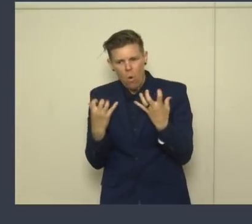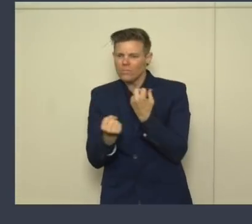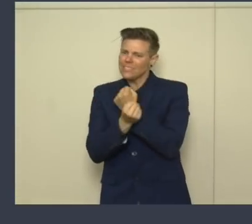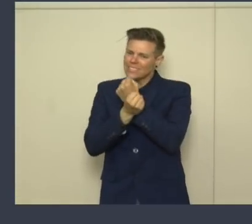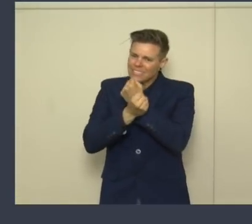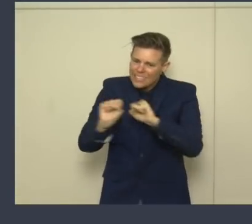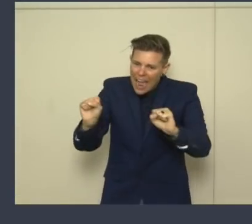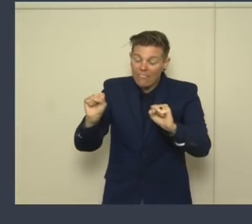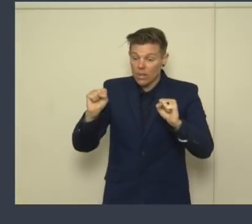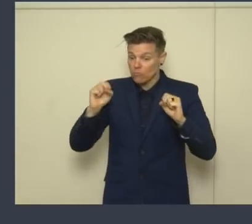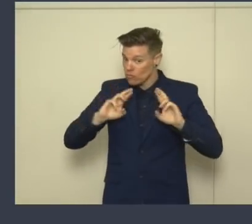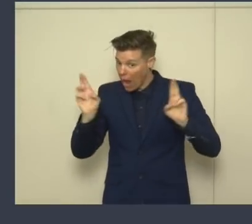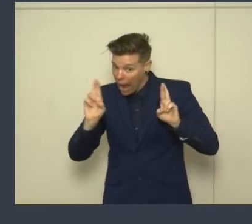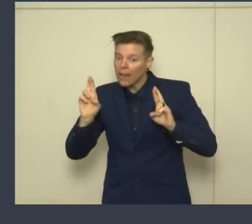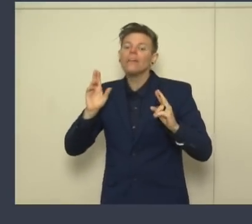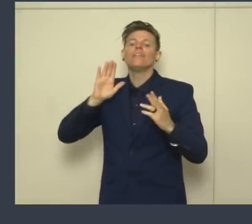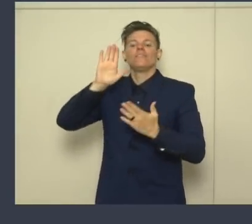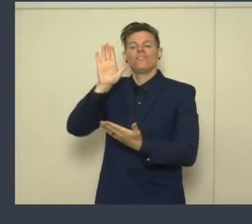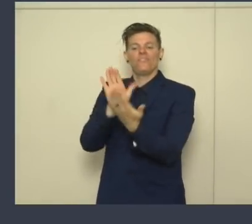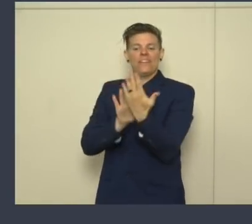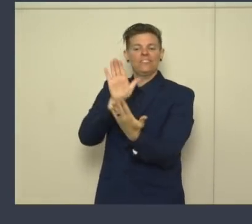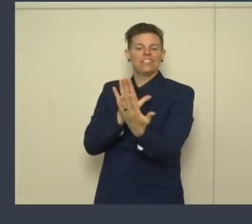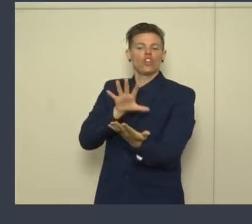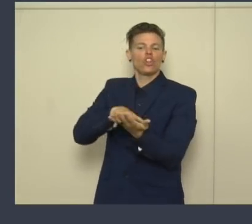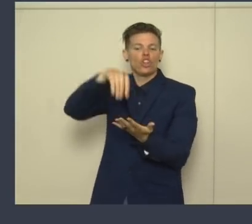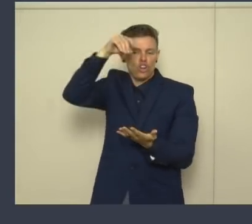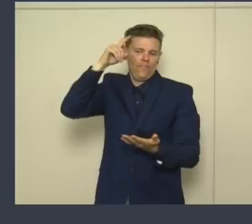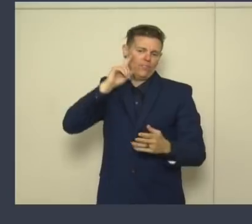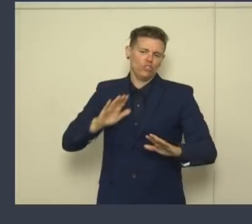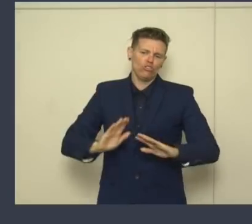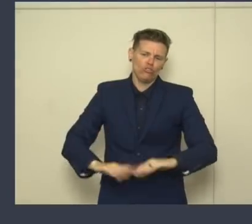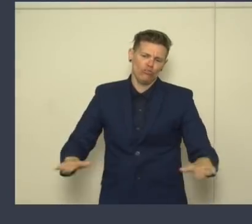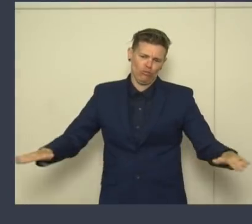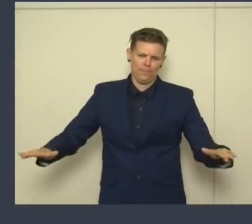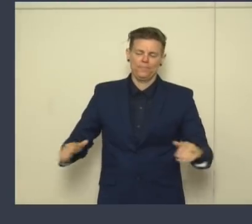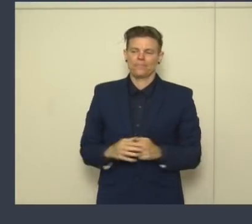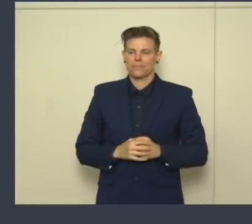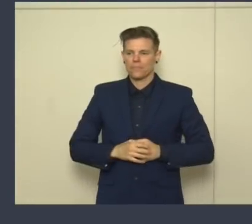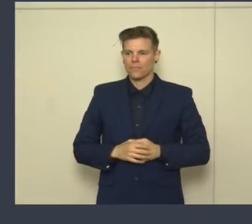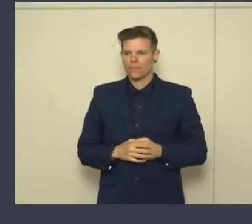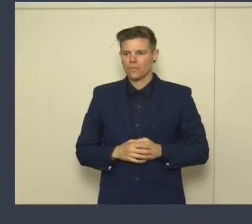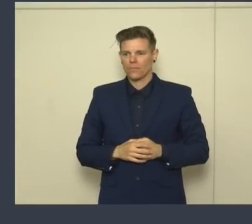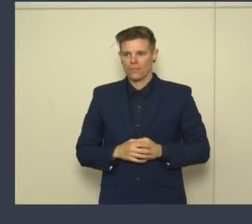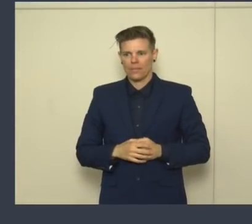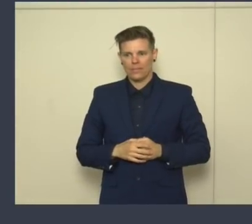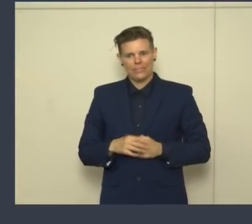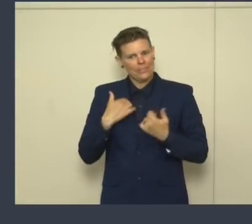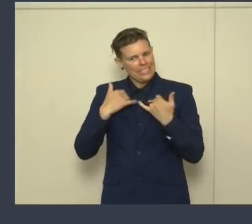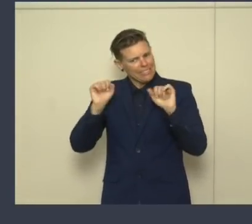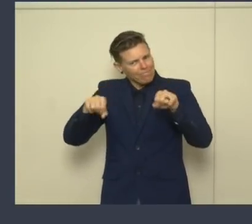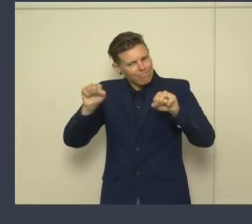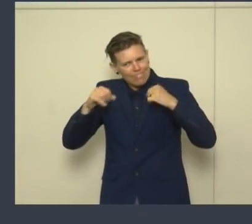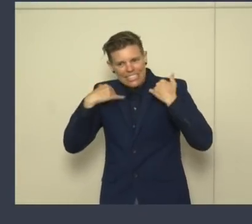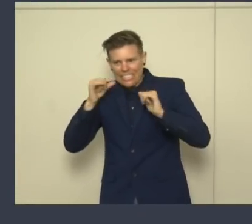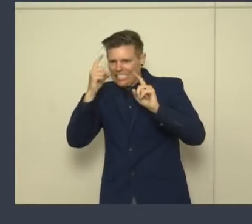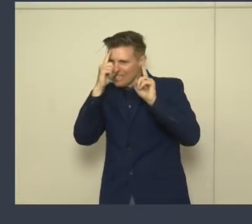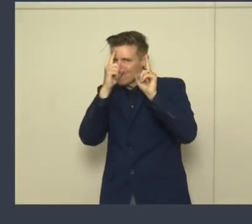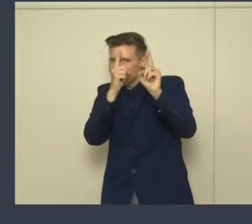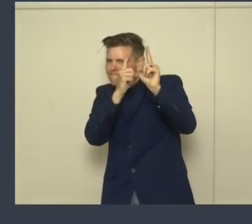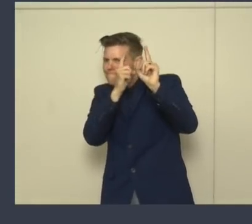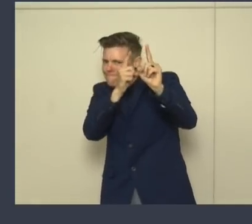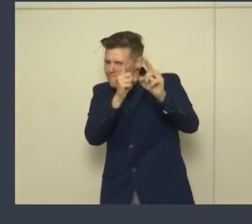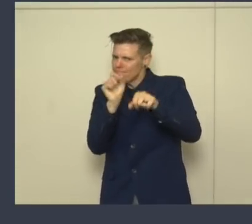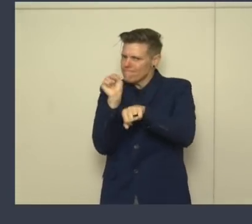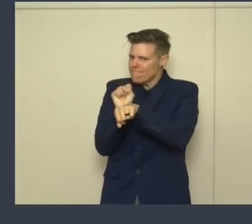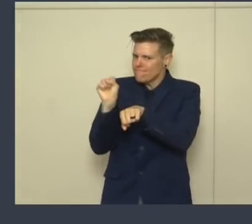students as possible. But as we're looking at bringing students back after Labor Day, we are only bringing students back that are in these green